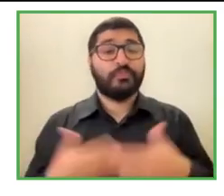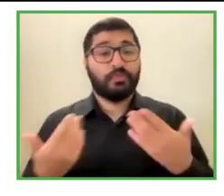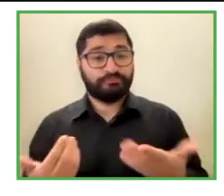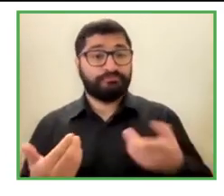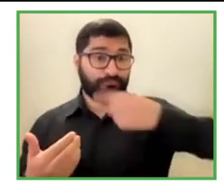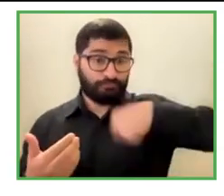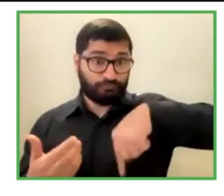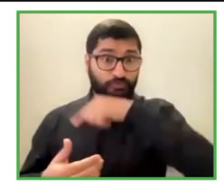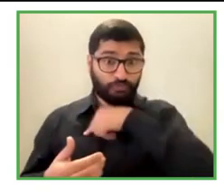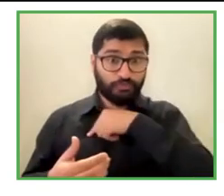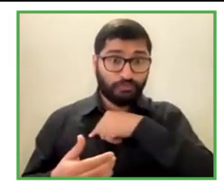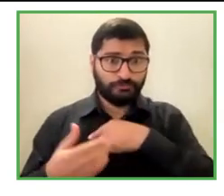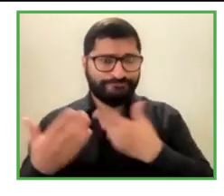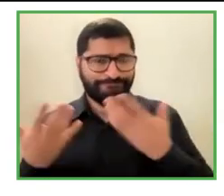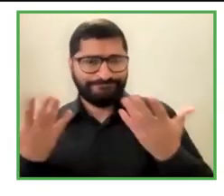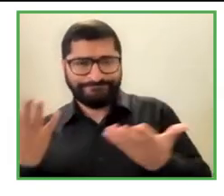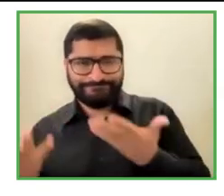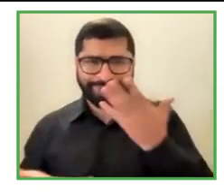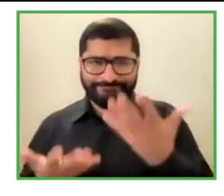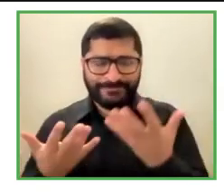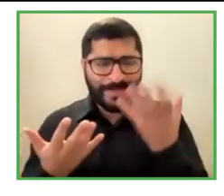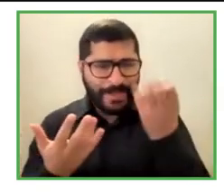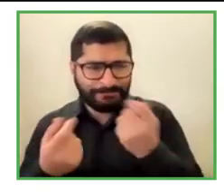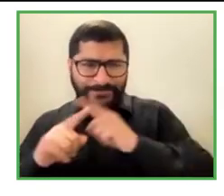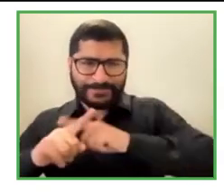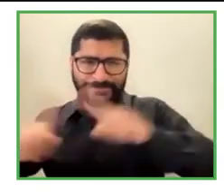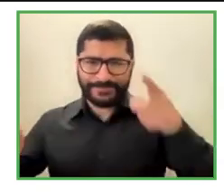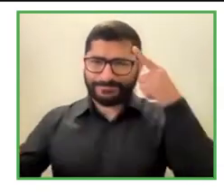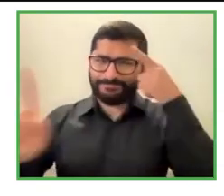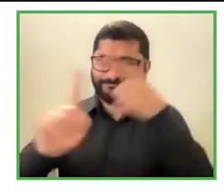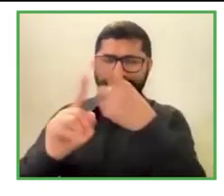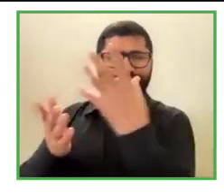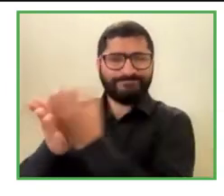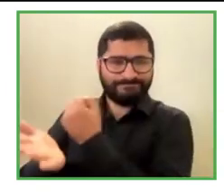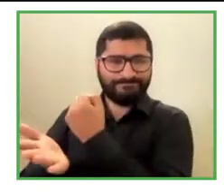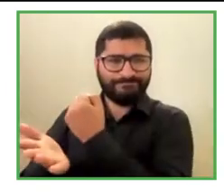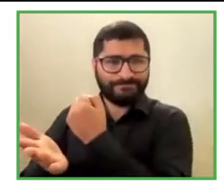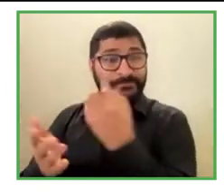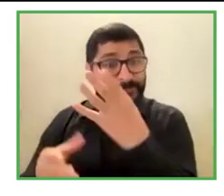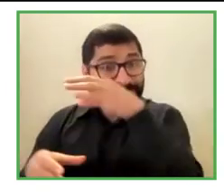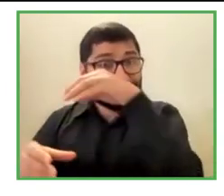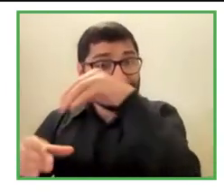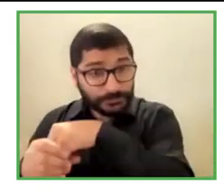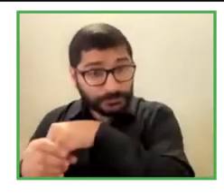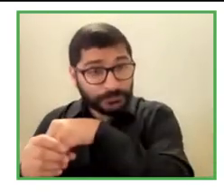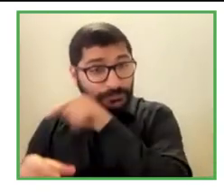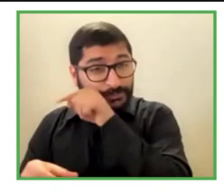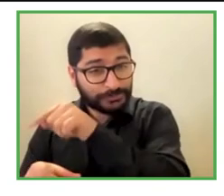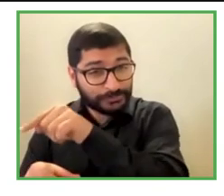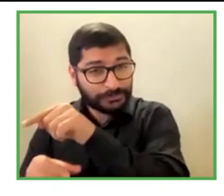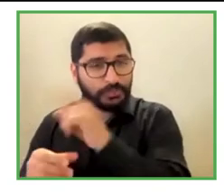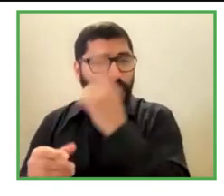Well, we have several challenges to face, among them mainly